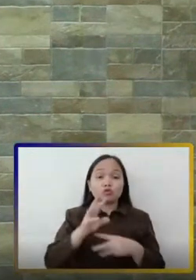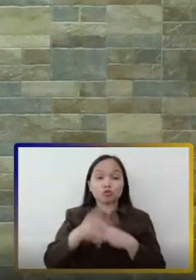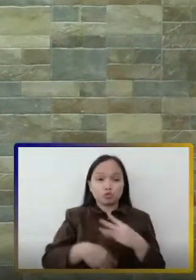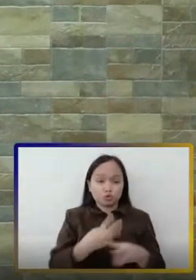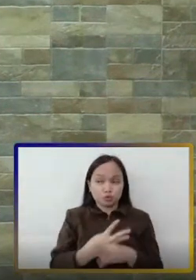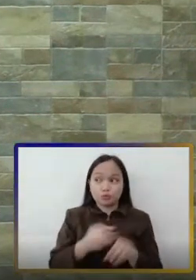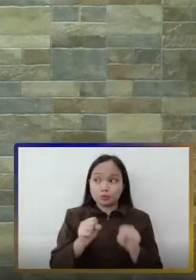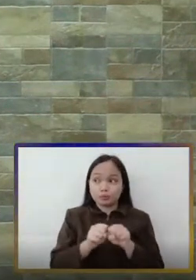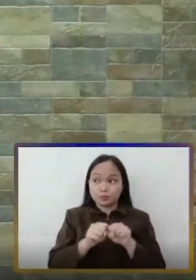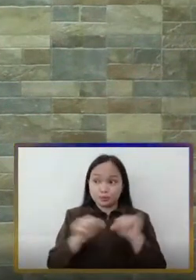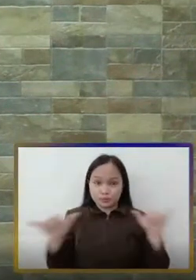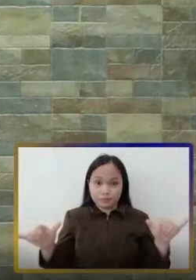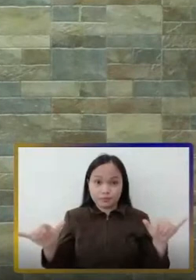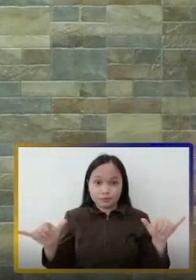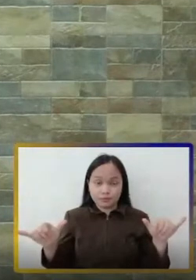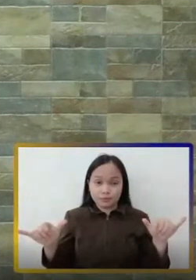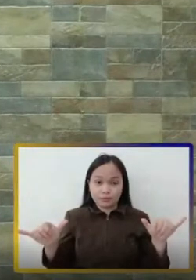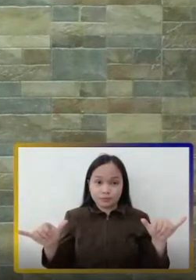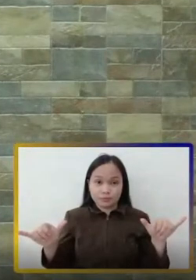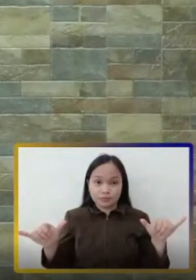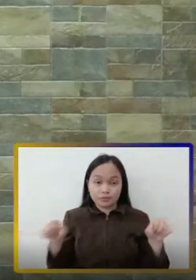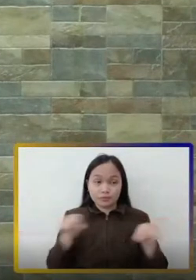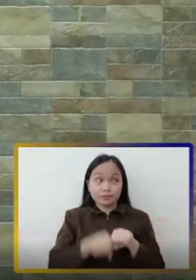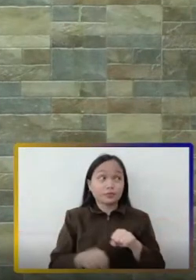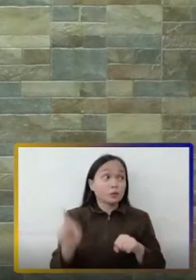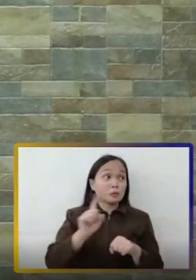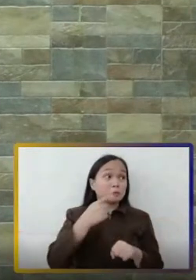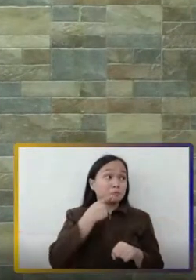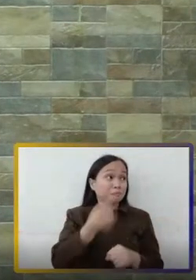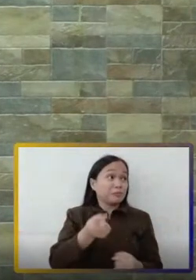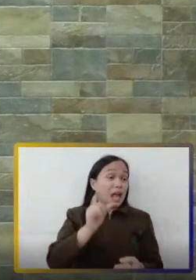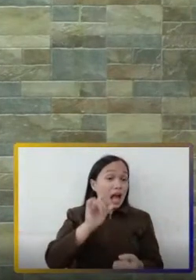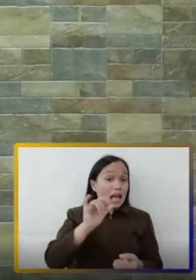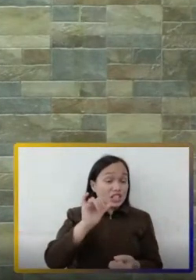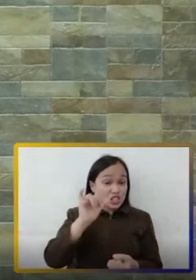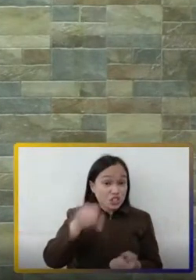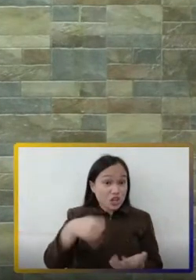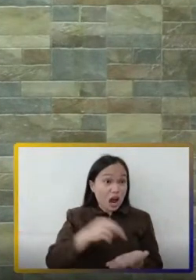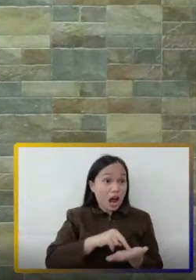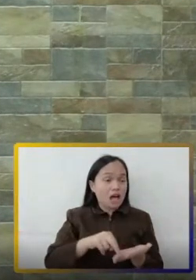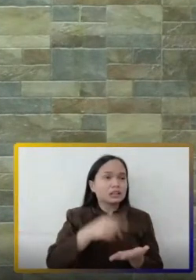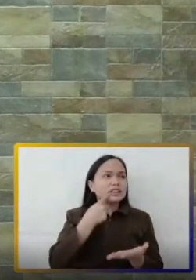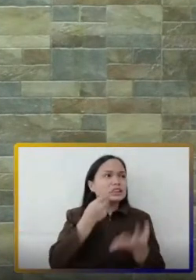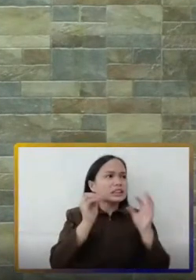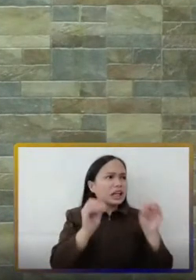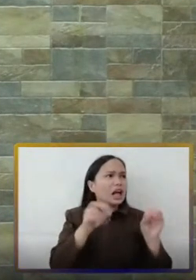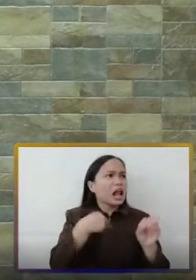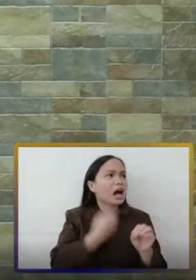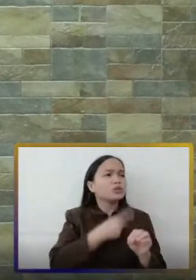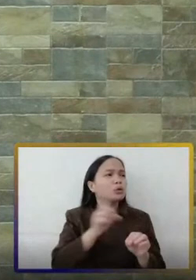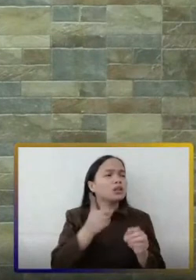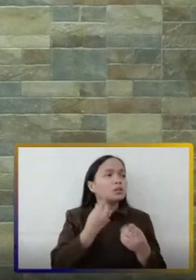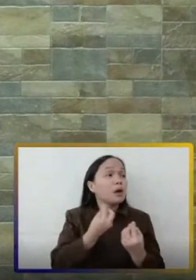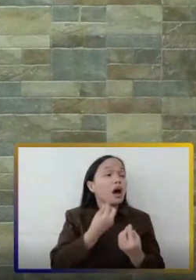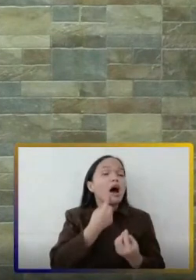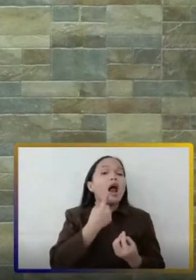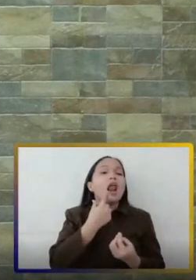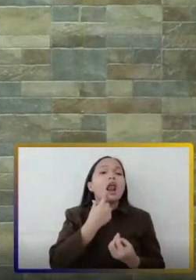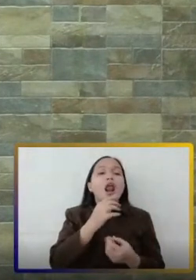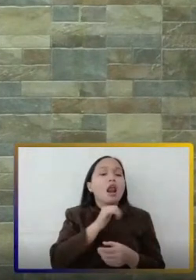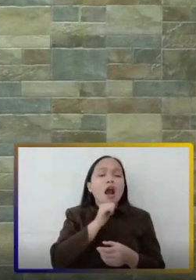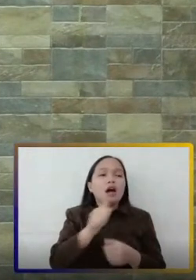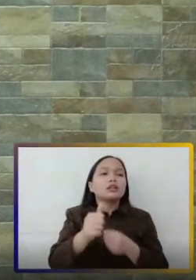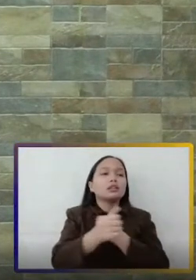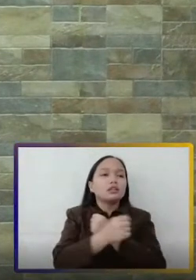time. So, the Apostle John was telling us not to love the world. That's the world